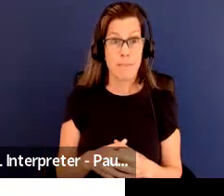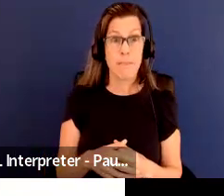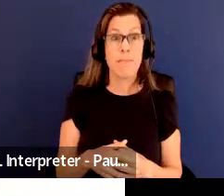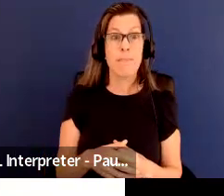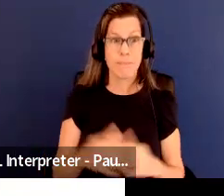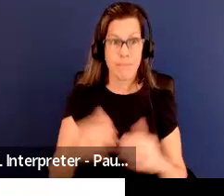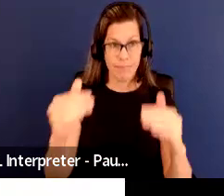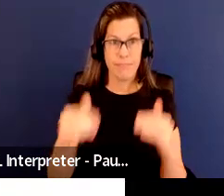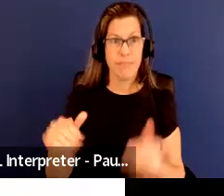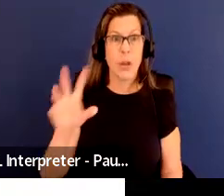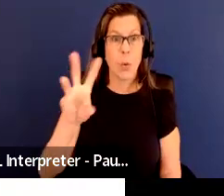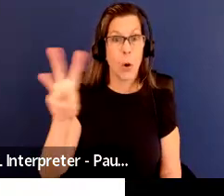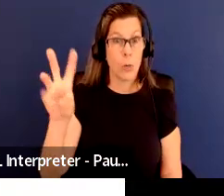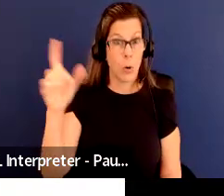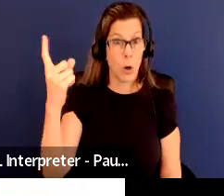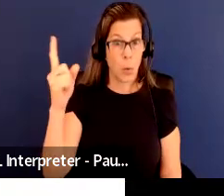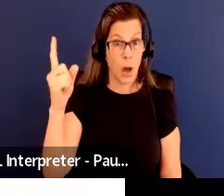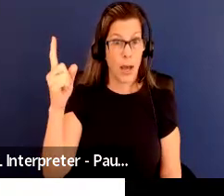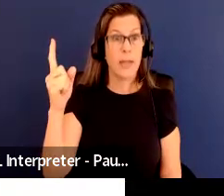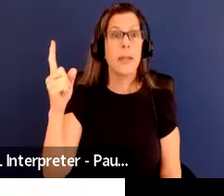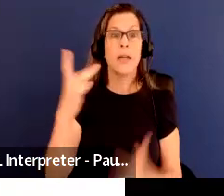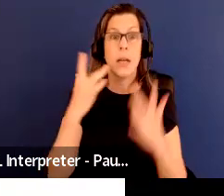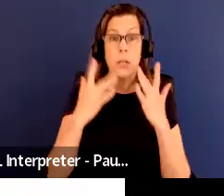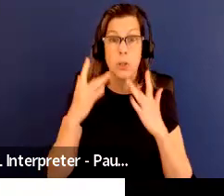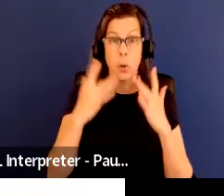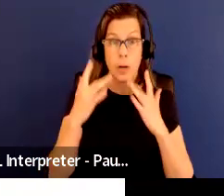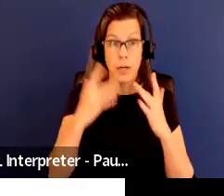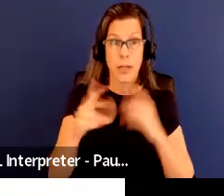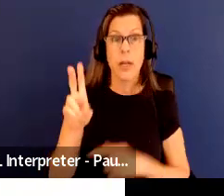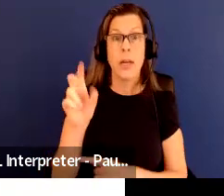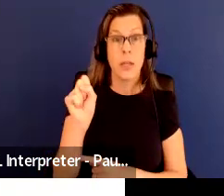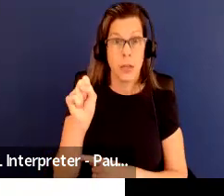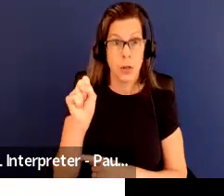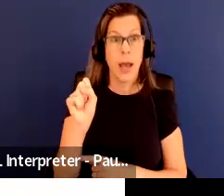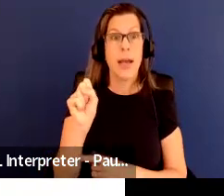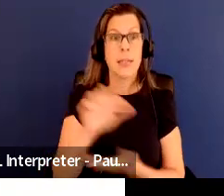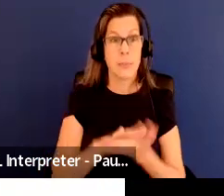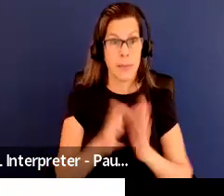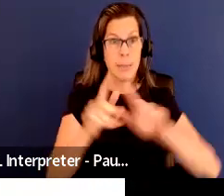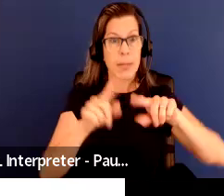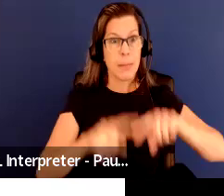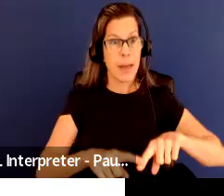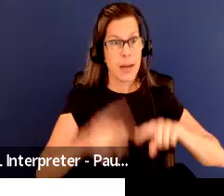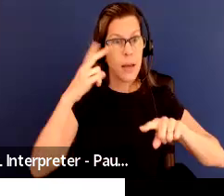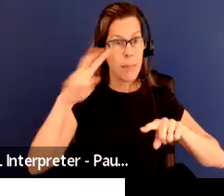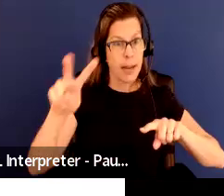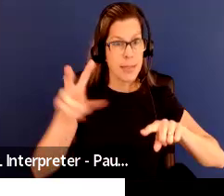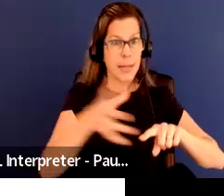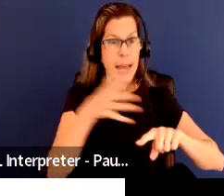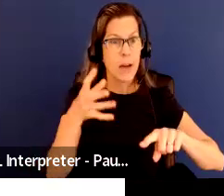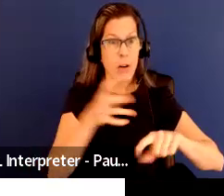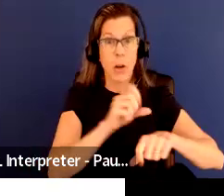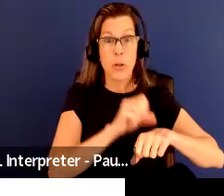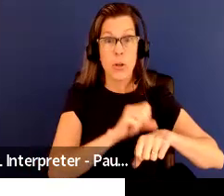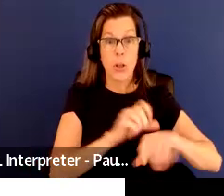And then World War I happens, and there's a shortage. U.S. dependent and becomes dependent on Mexican agricultural labor.